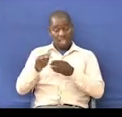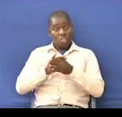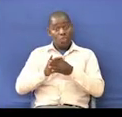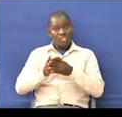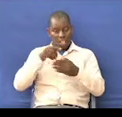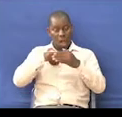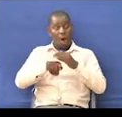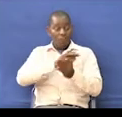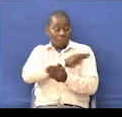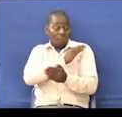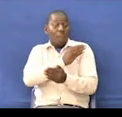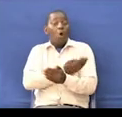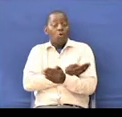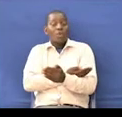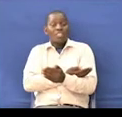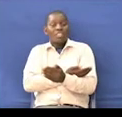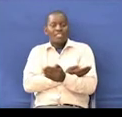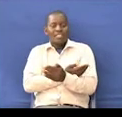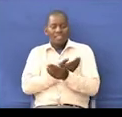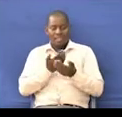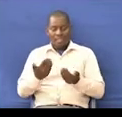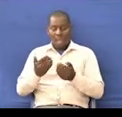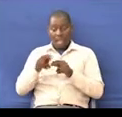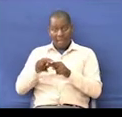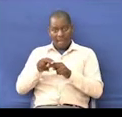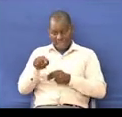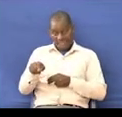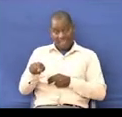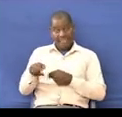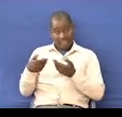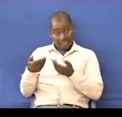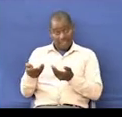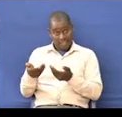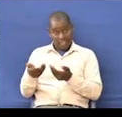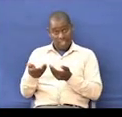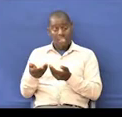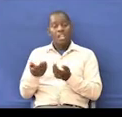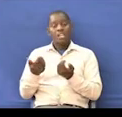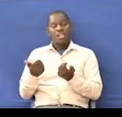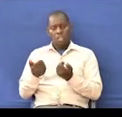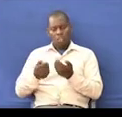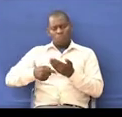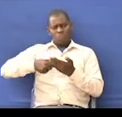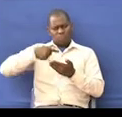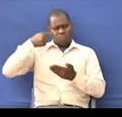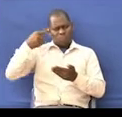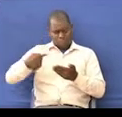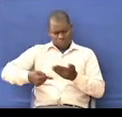it, I can make this mass to rotate like this.